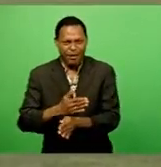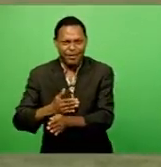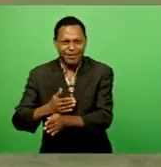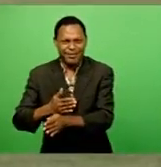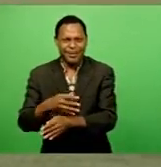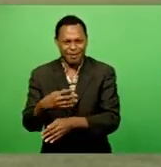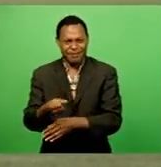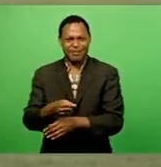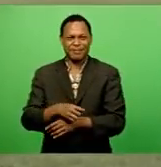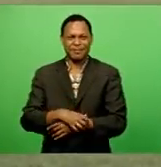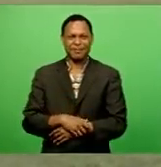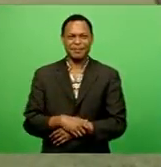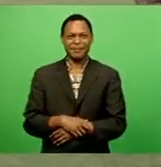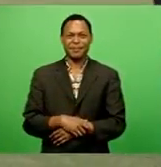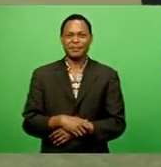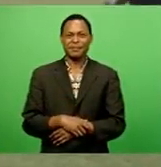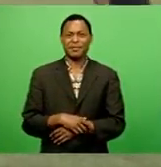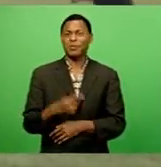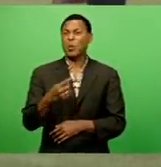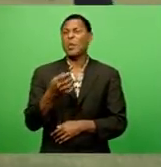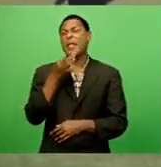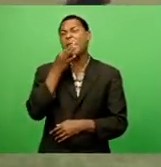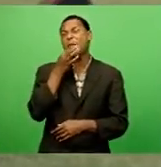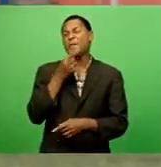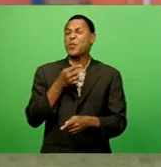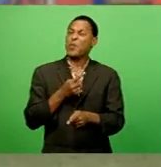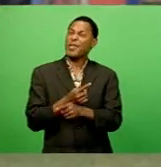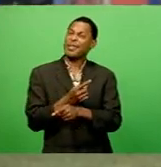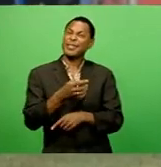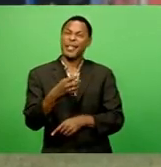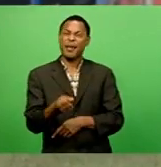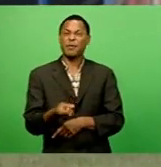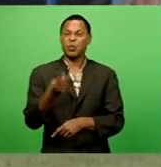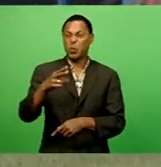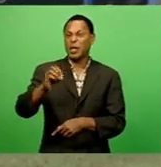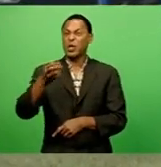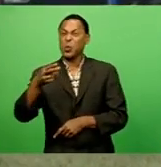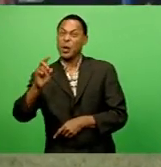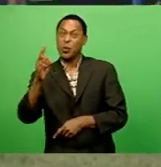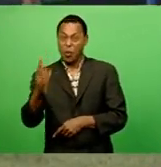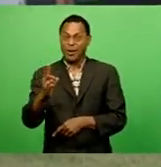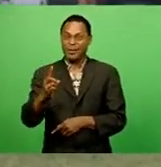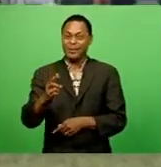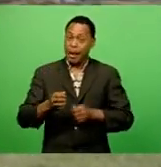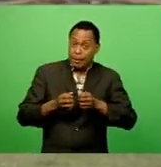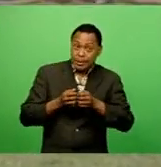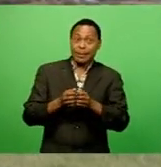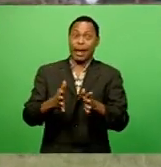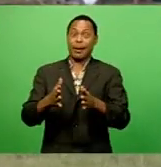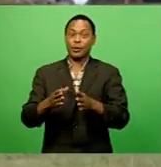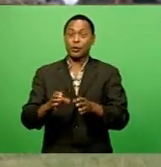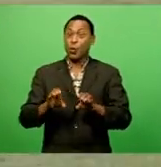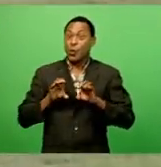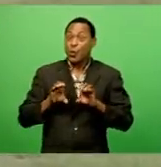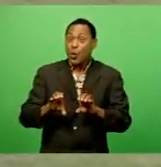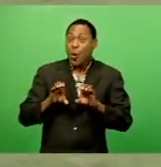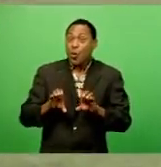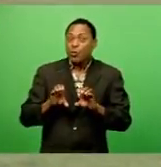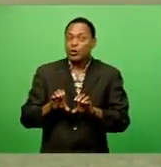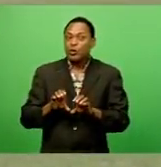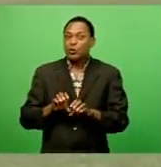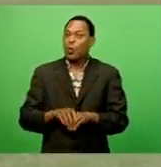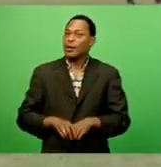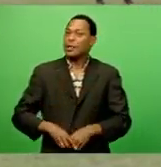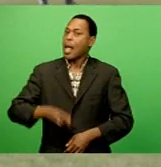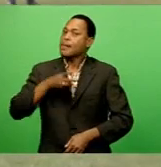Only a few weeks remain for the 2021 season to kick off, and Coach Tangi has demanded